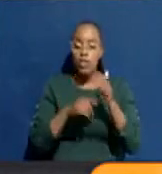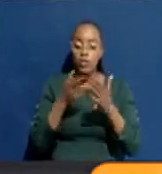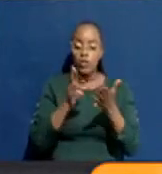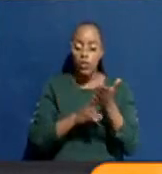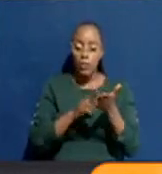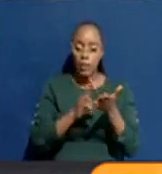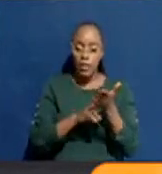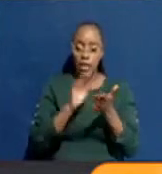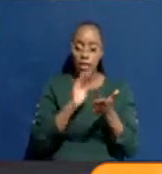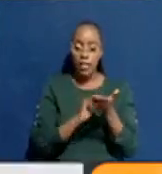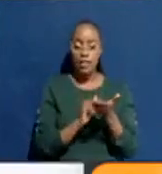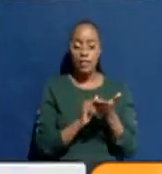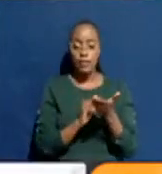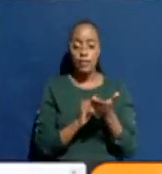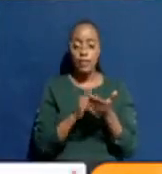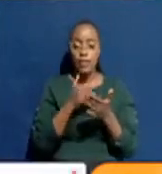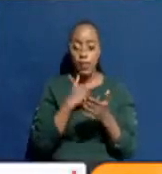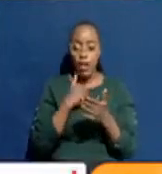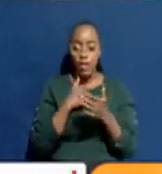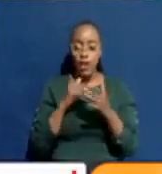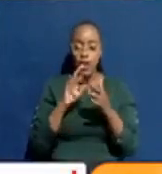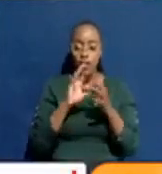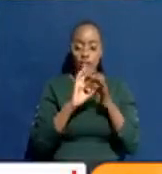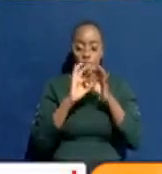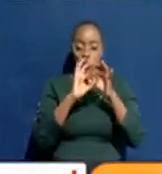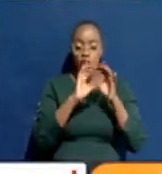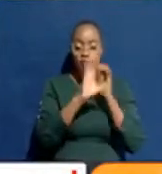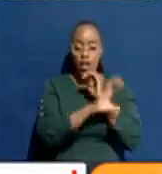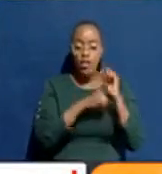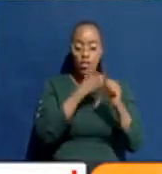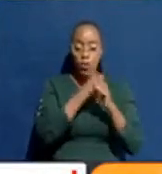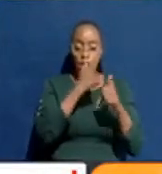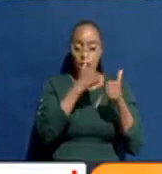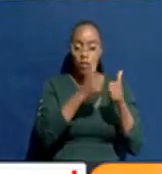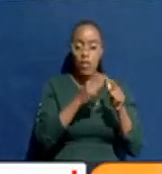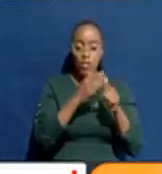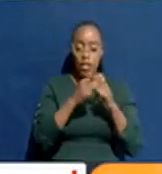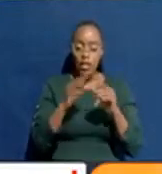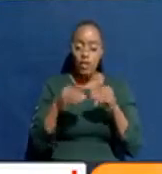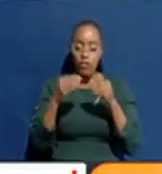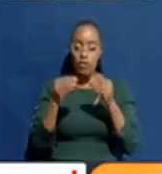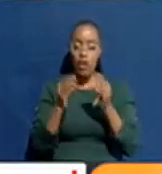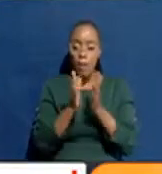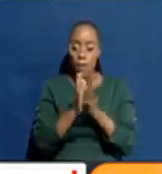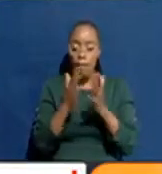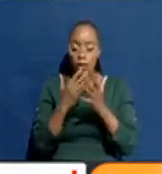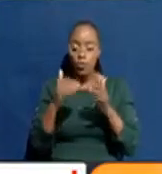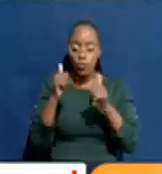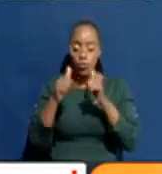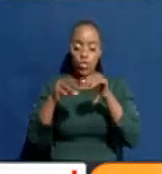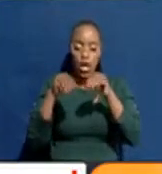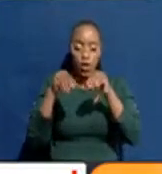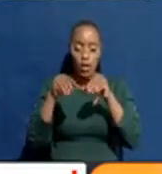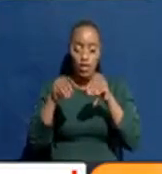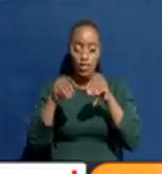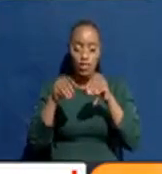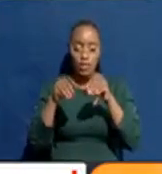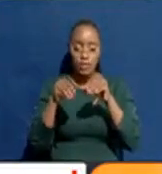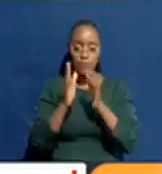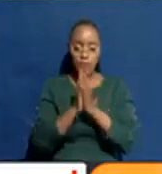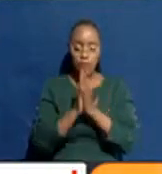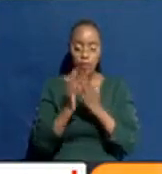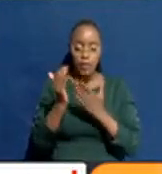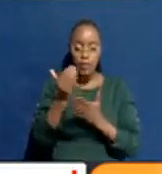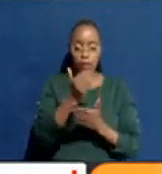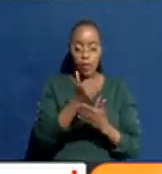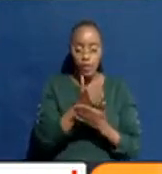repeat, there is a correlation between countries that do well and offer pure public goods that are quality and revenue